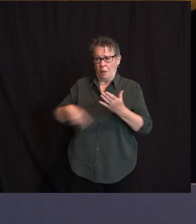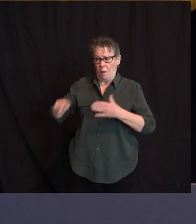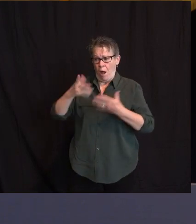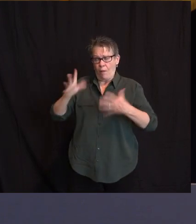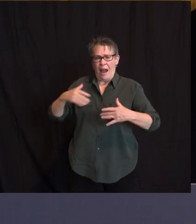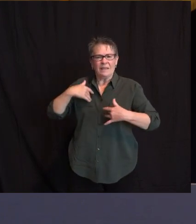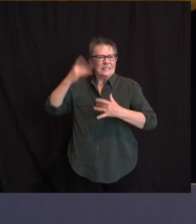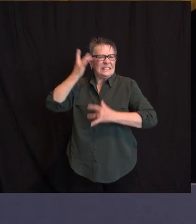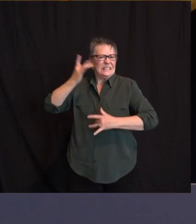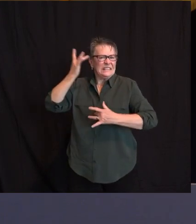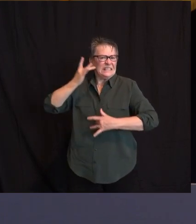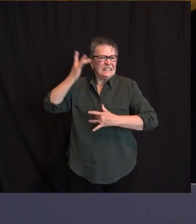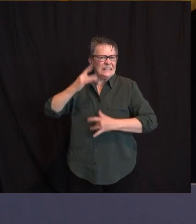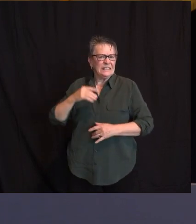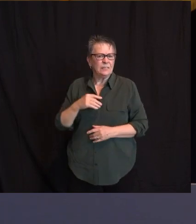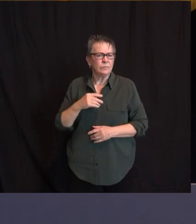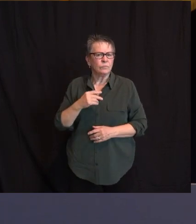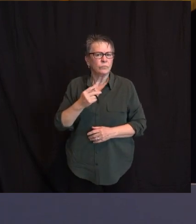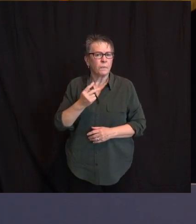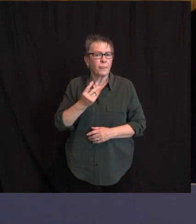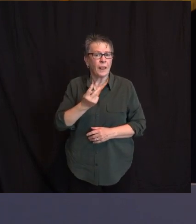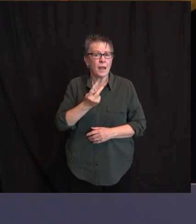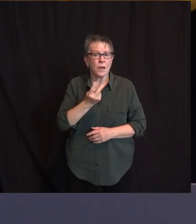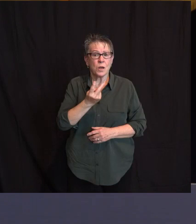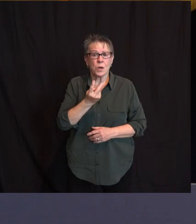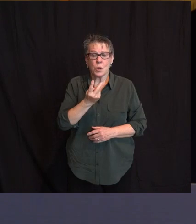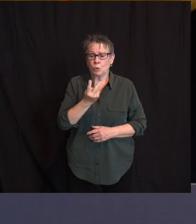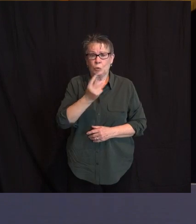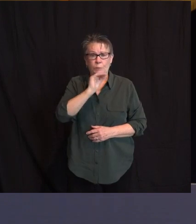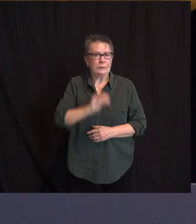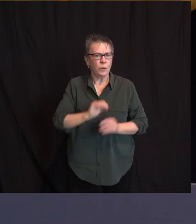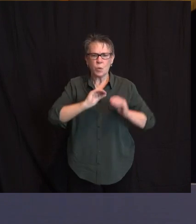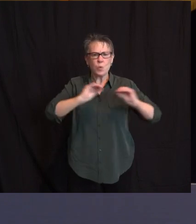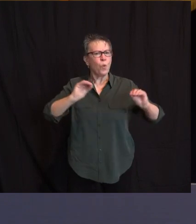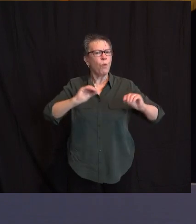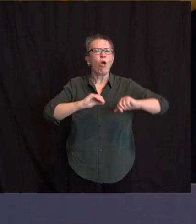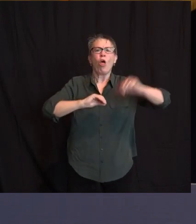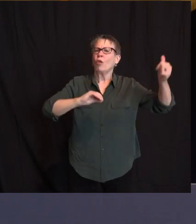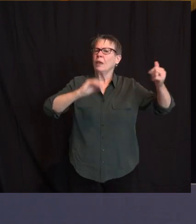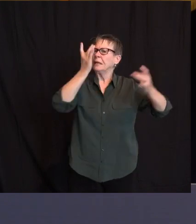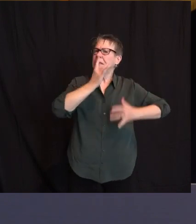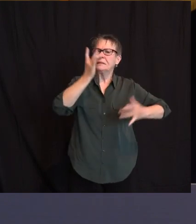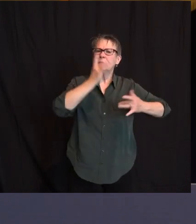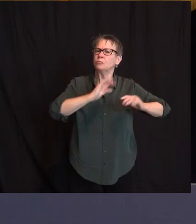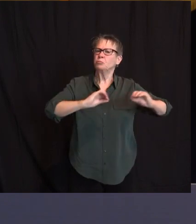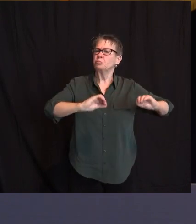underlying condition. And 814 of the cases are still under investigation.